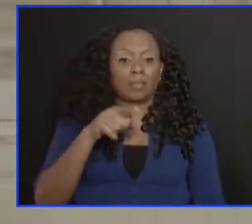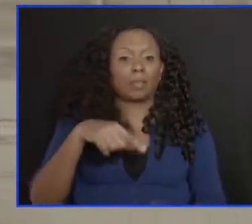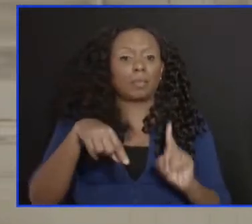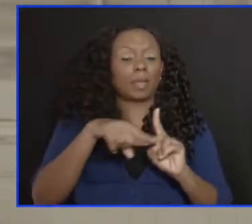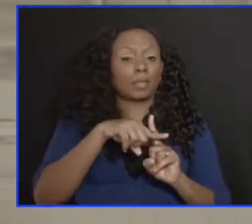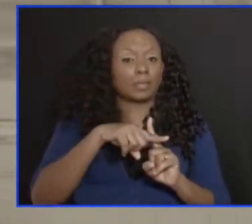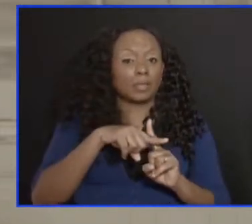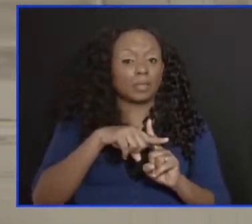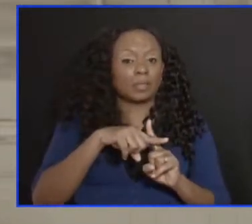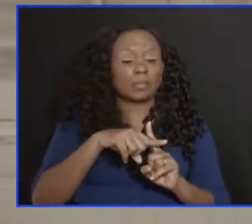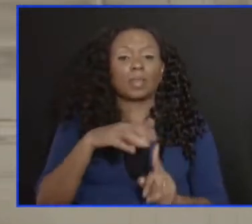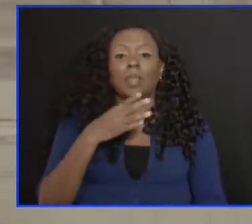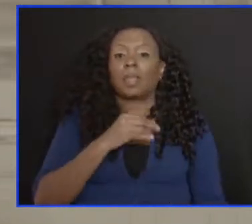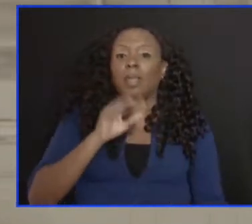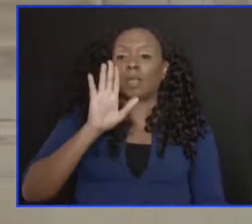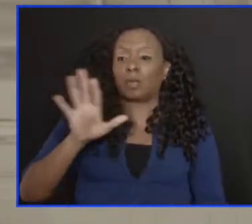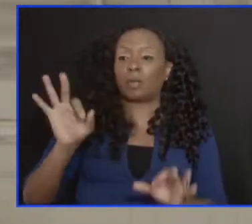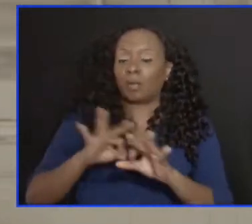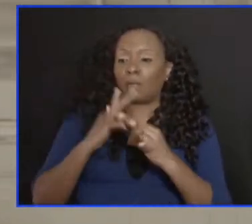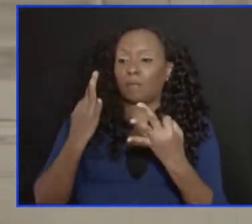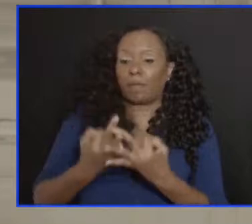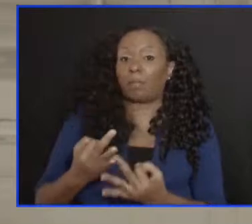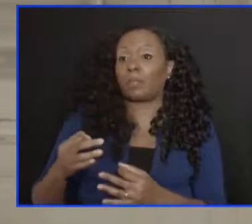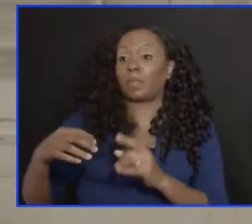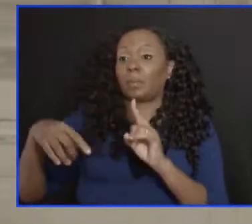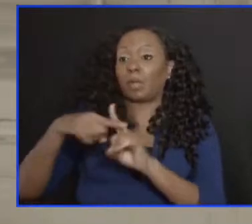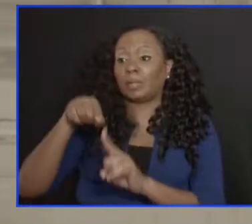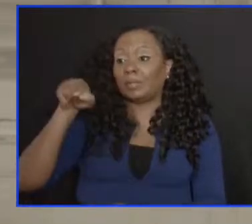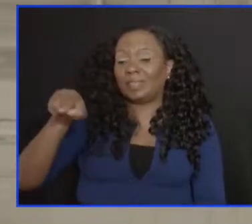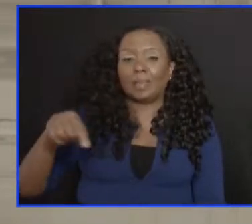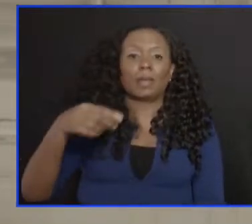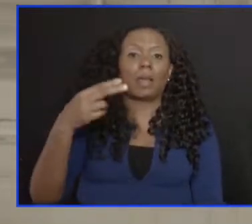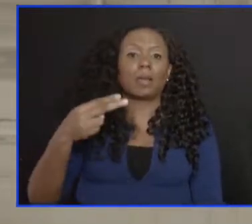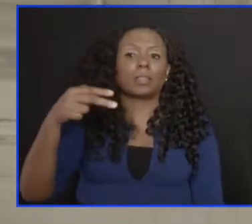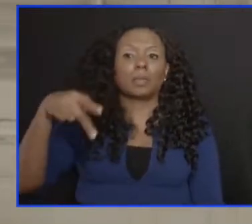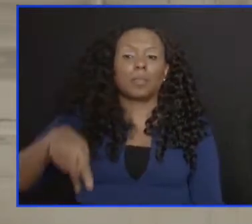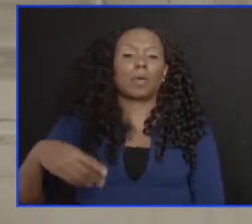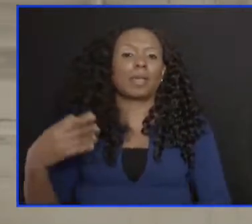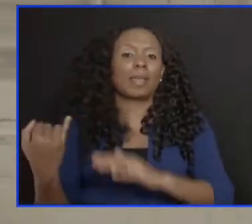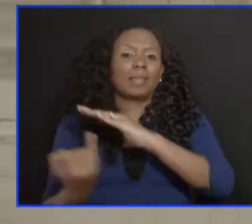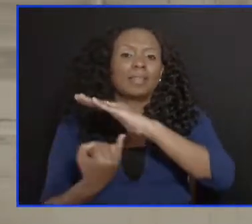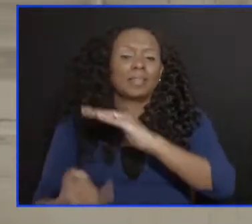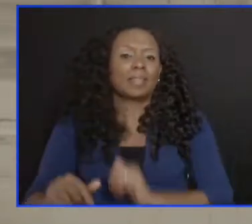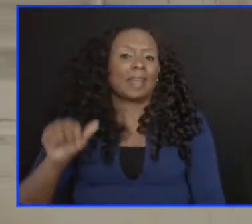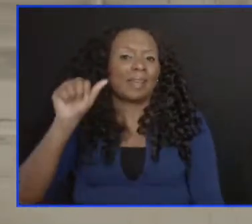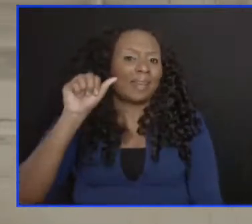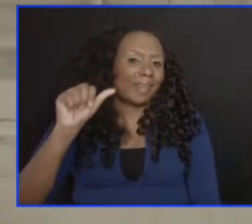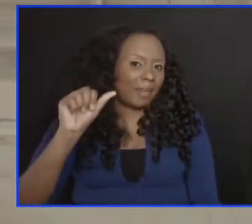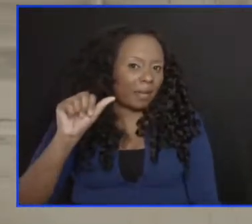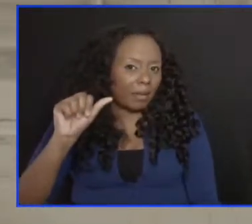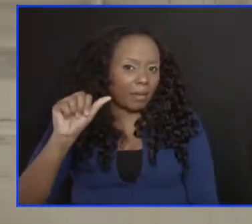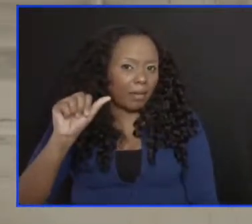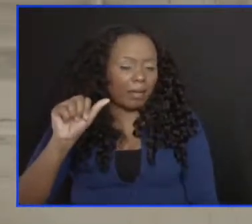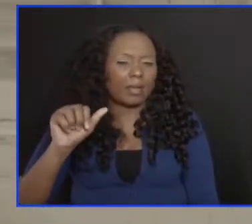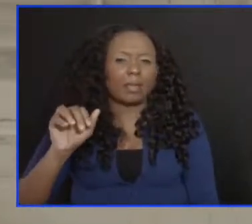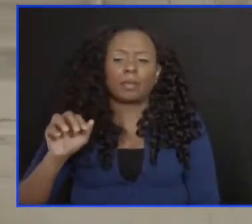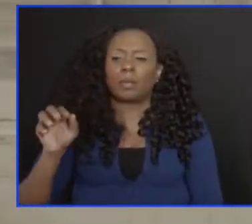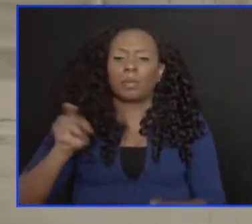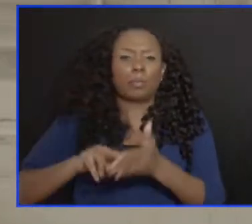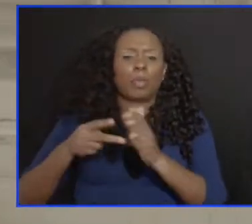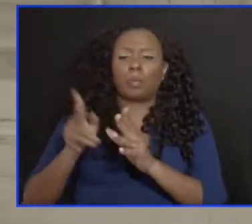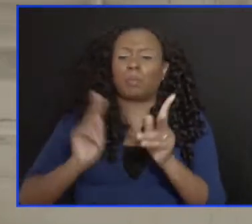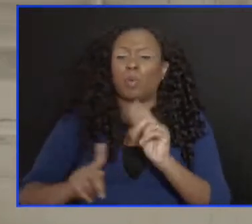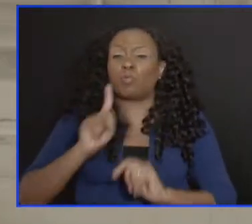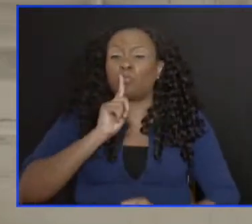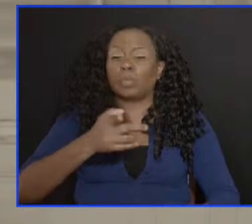have a positive family member in the primary isolation A, notice I said primary isolation A, this is where we have our illest individuals